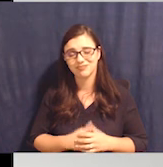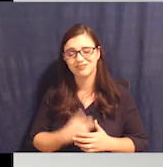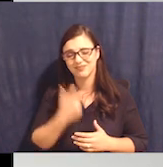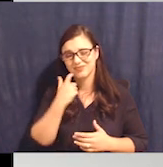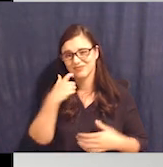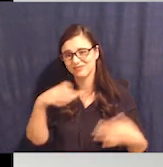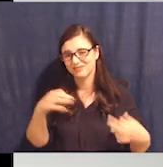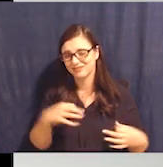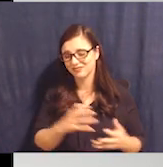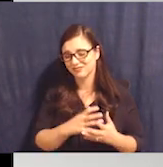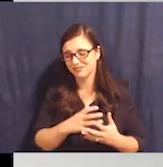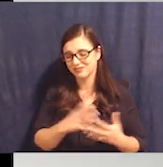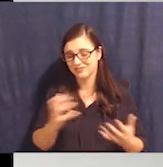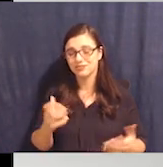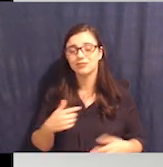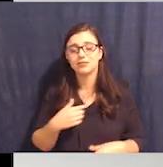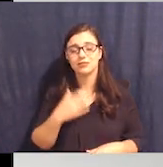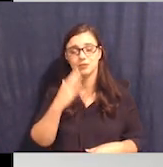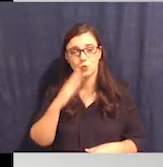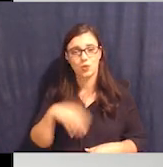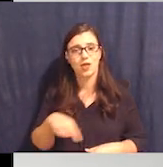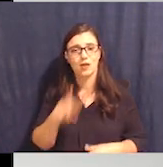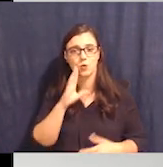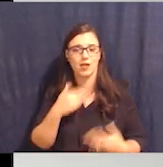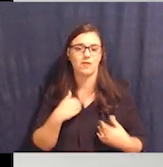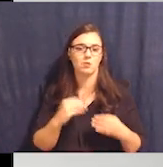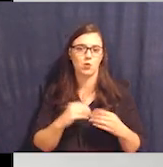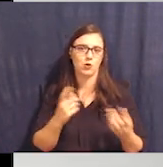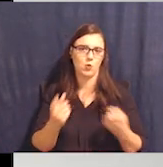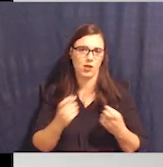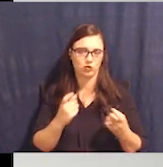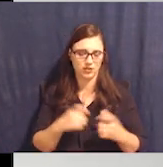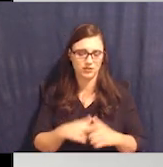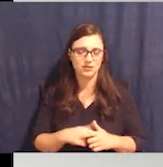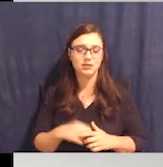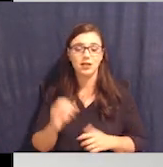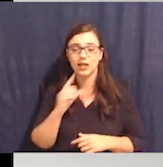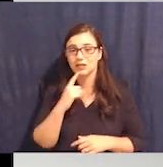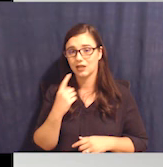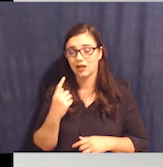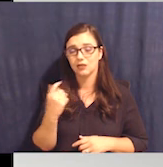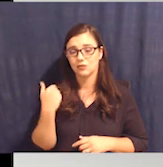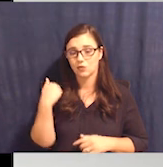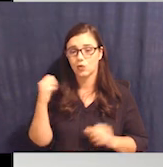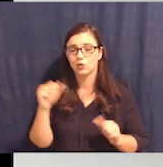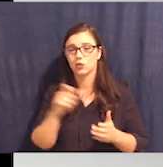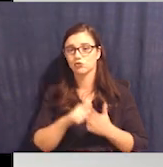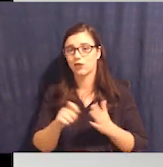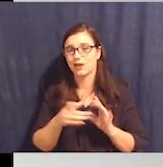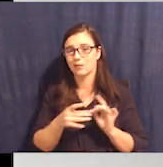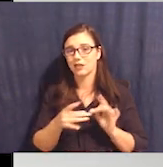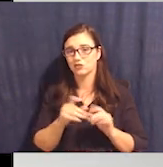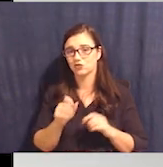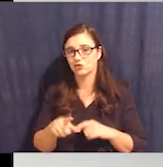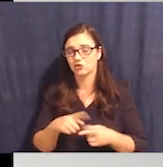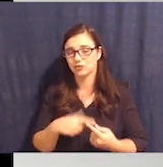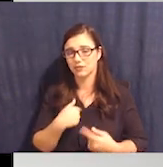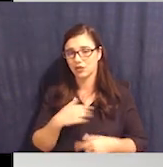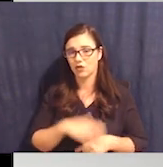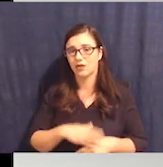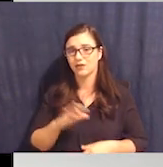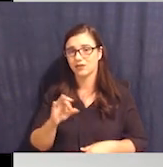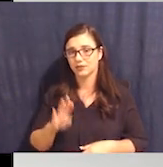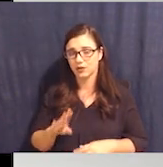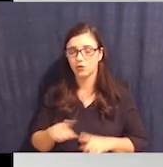of information that I've just given you, and I know you're going to have questions, and you can, like I said, write a message to me